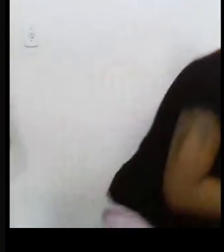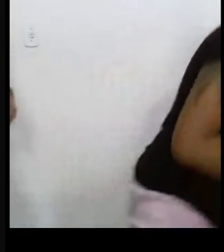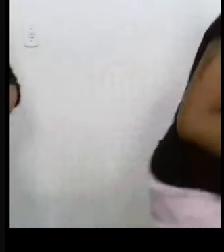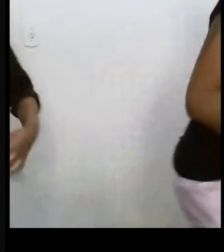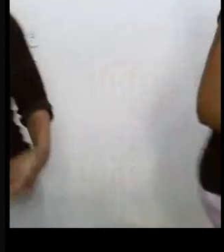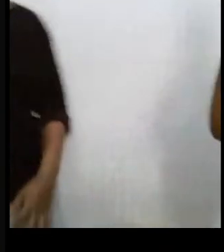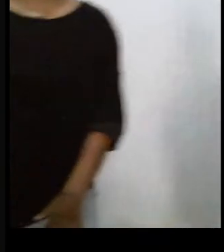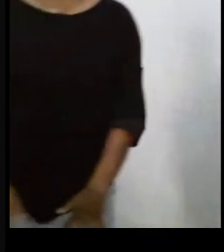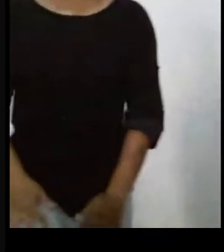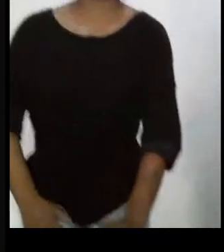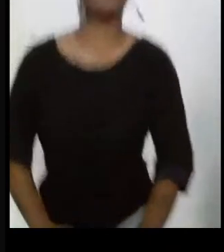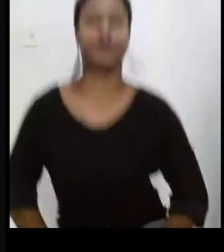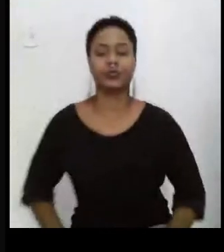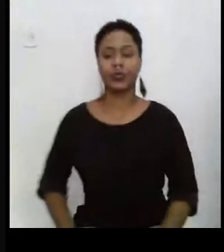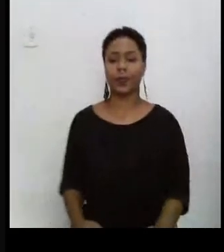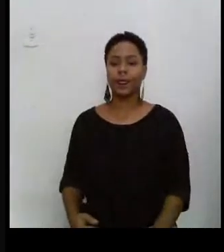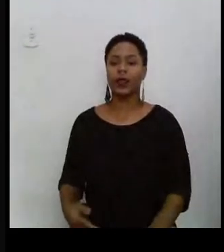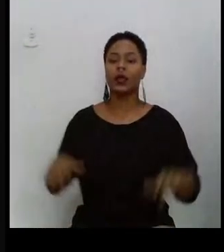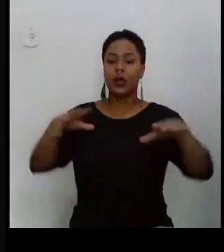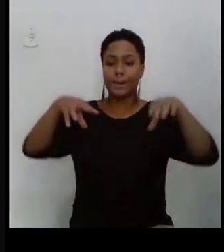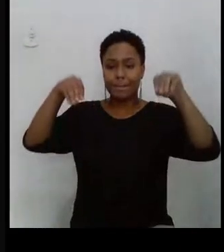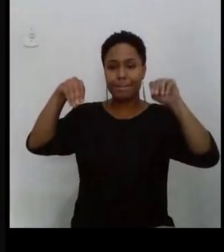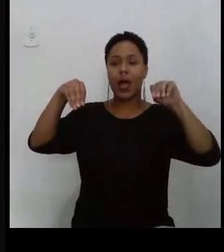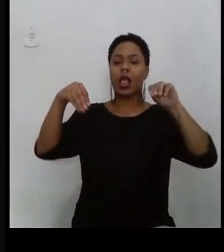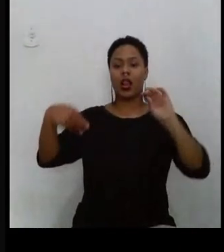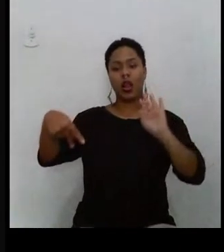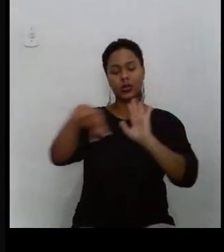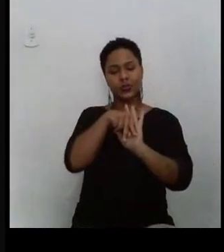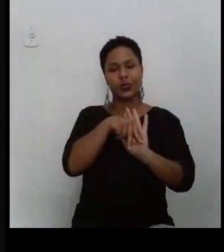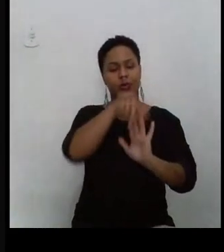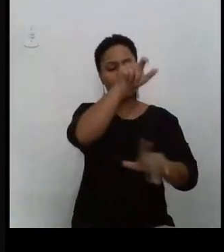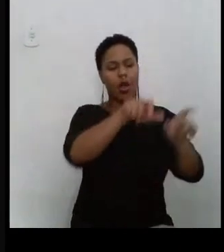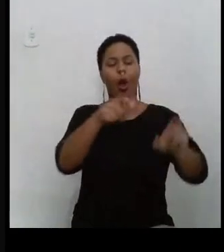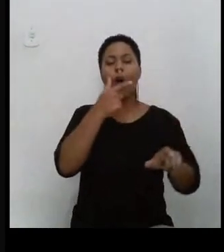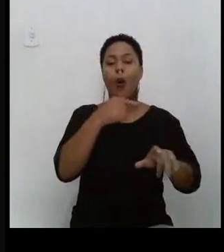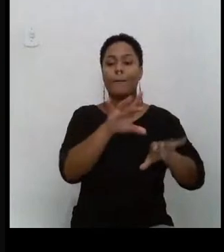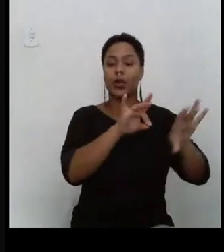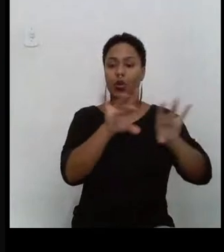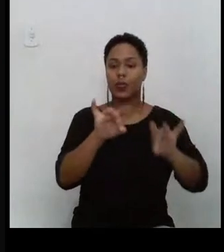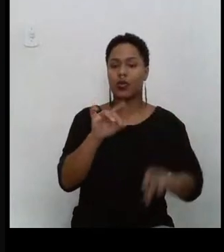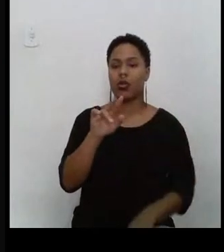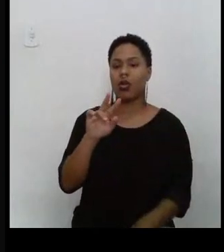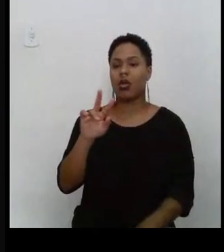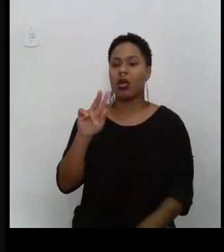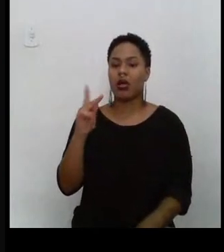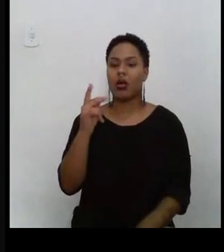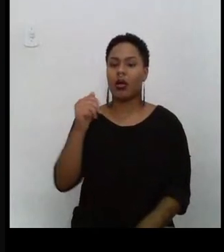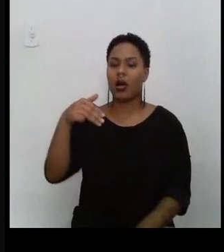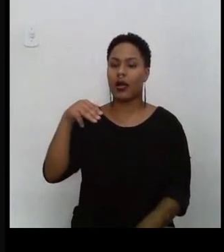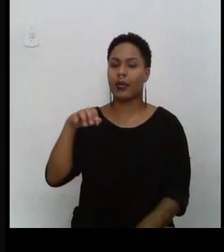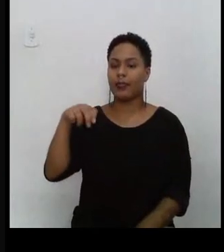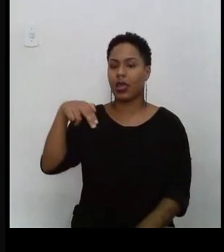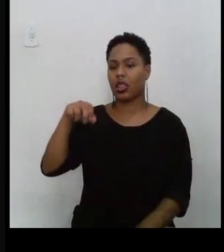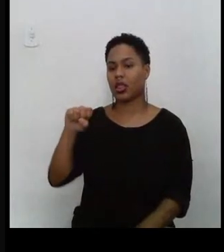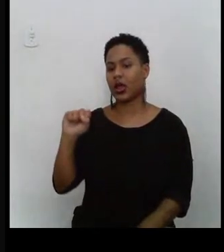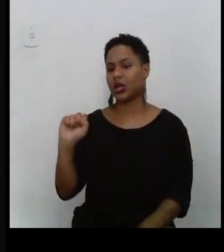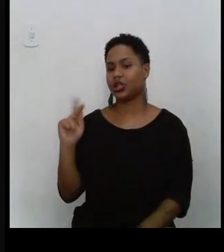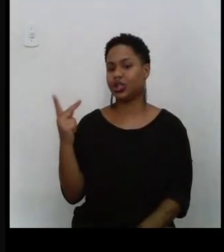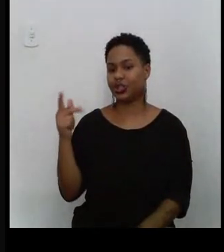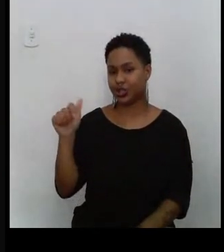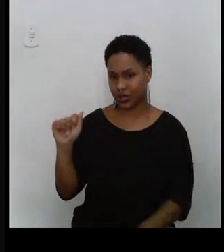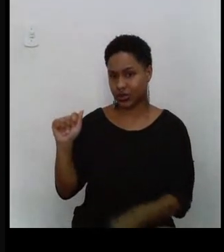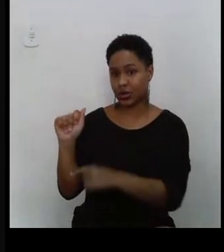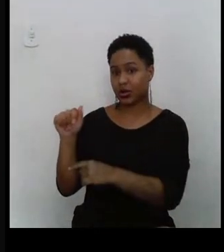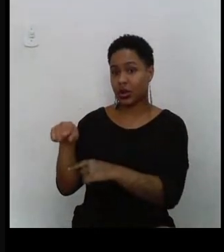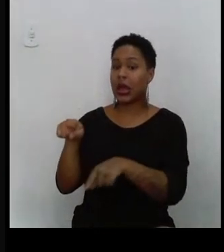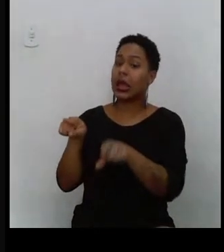Connection hinos da masha and you also get One Republic